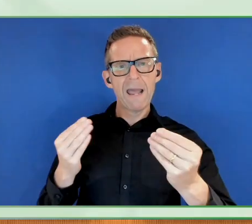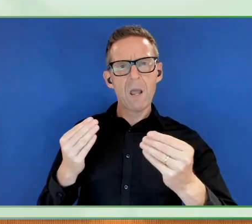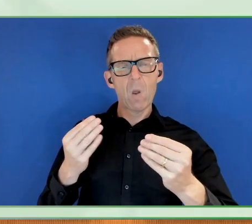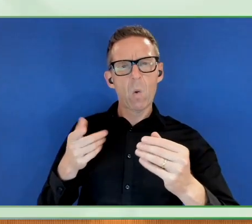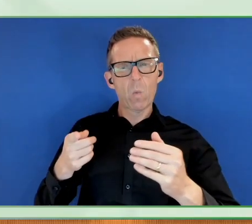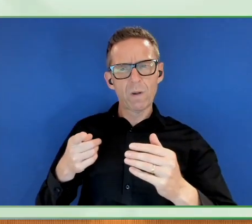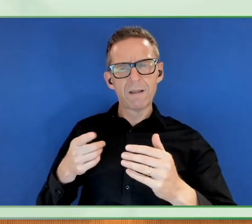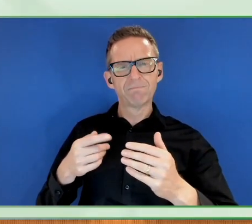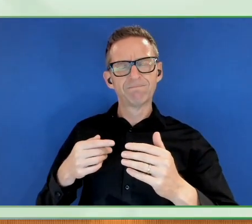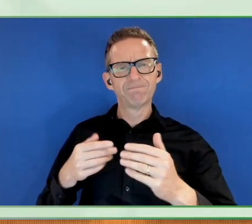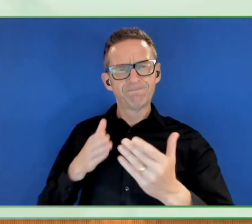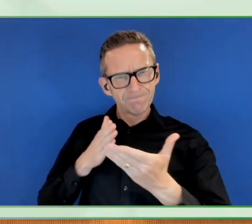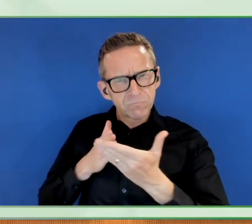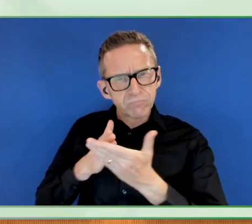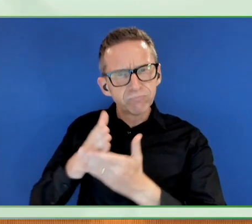Thank you for the question.